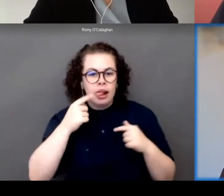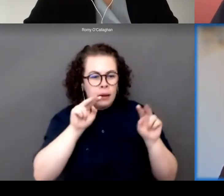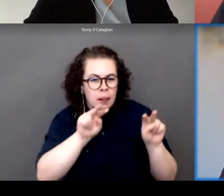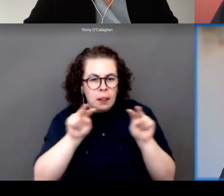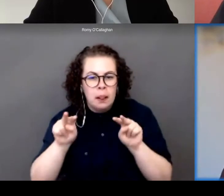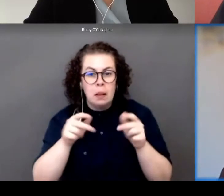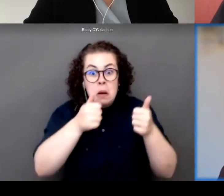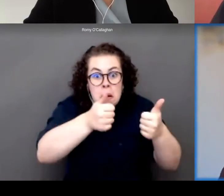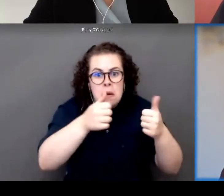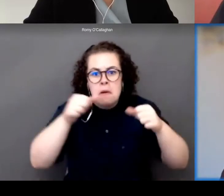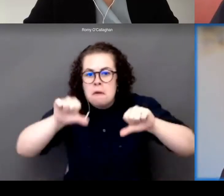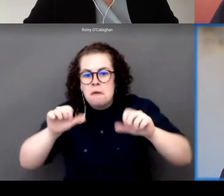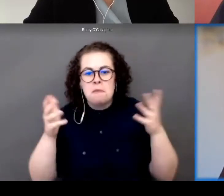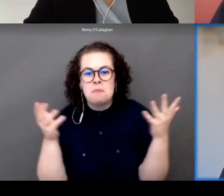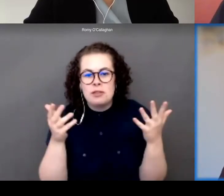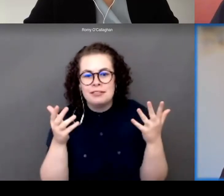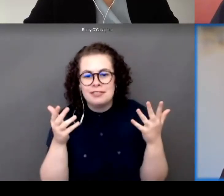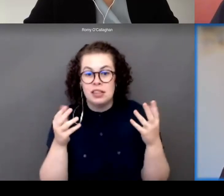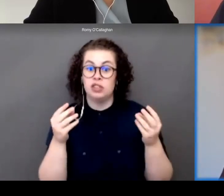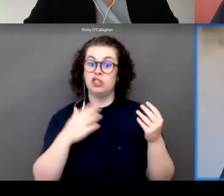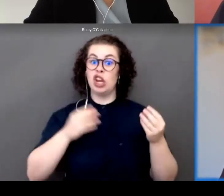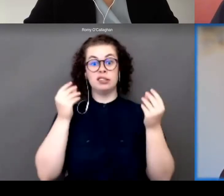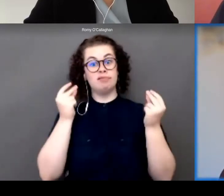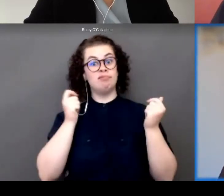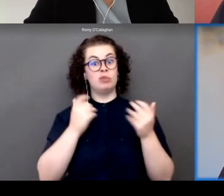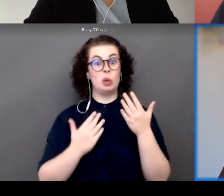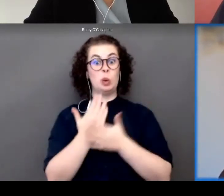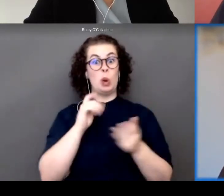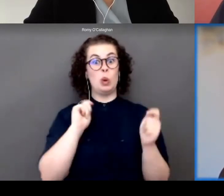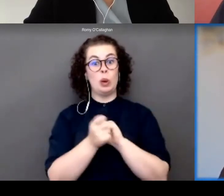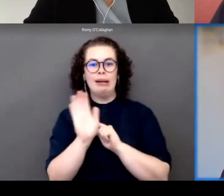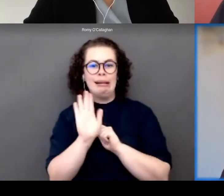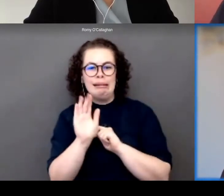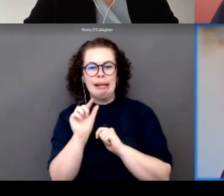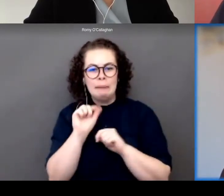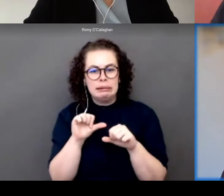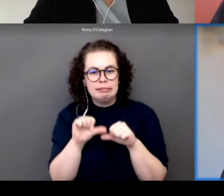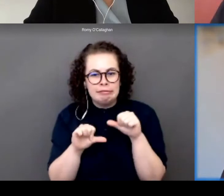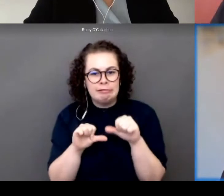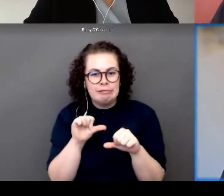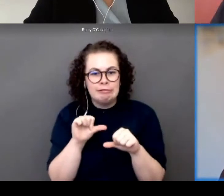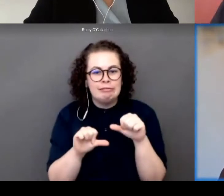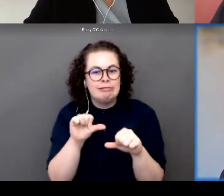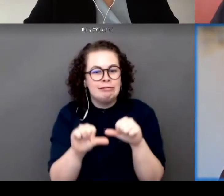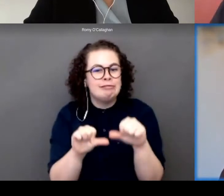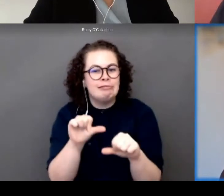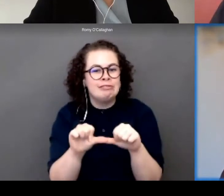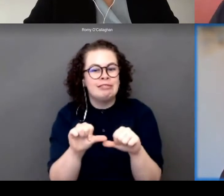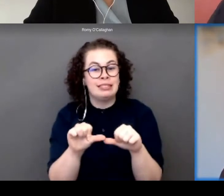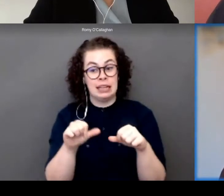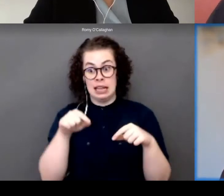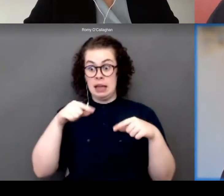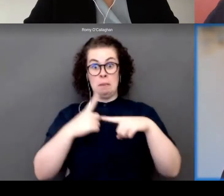Because, as you understand, we have to face very difficult challenges because of this